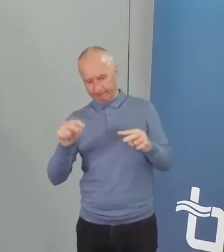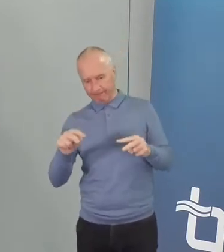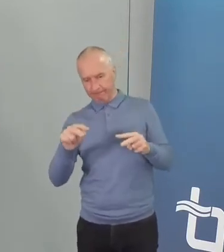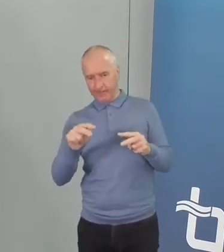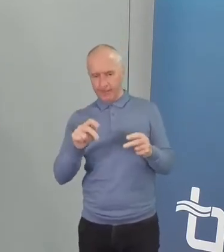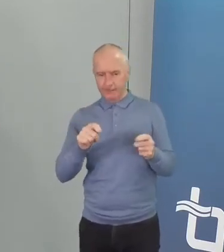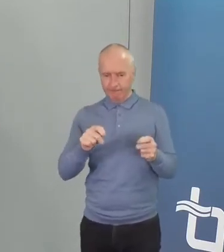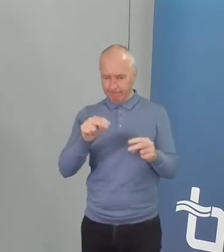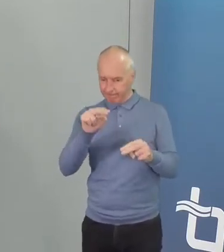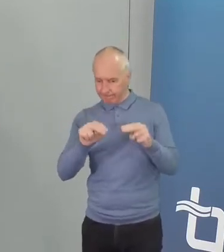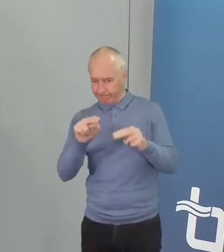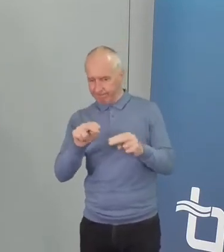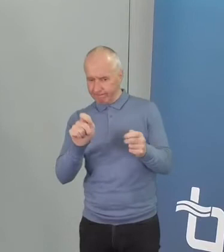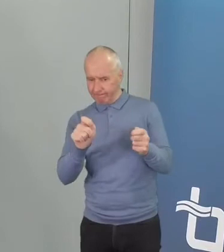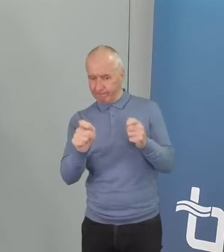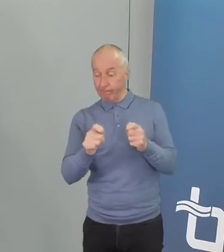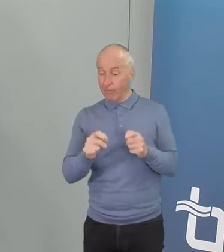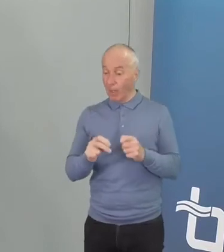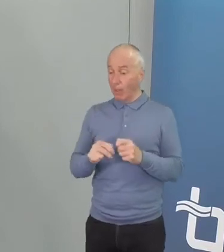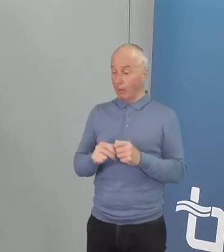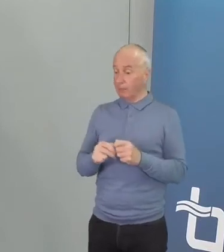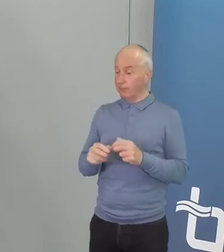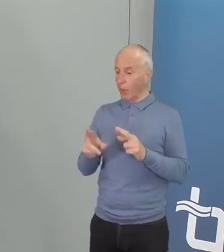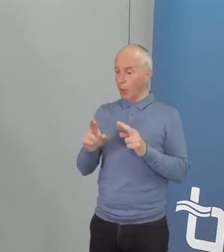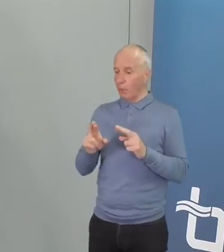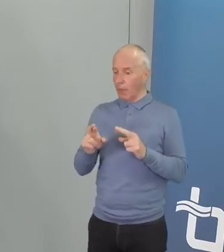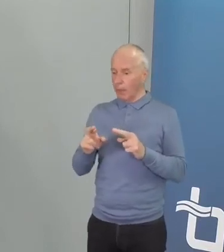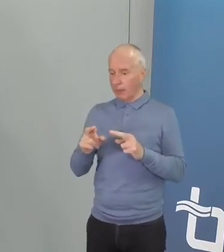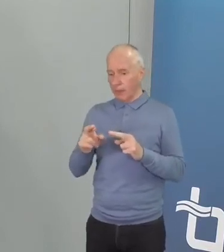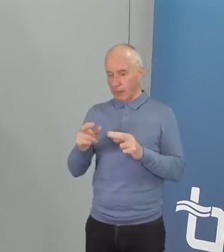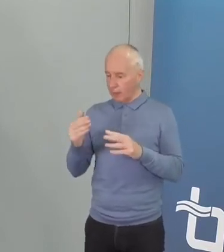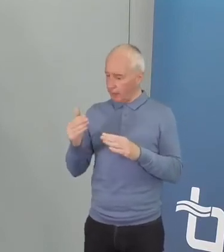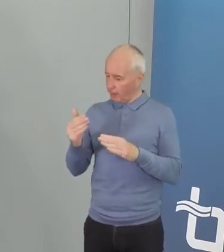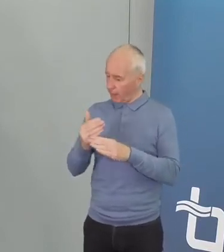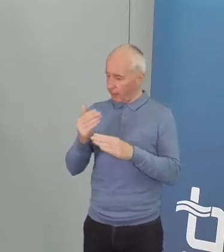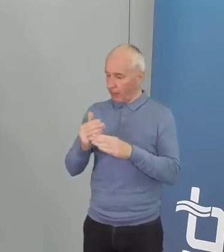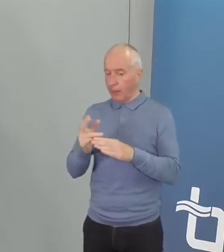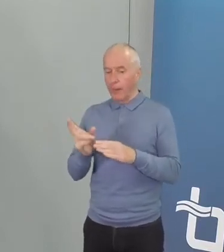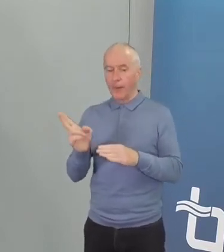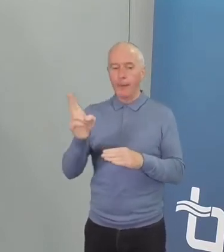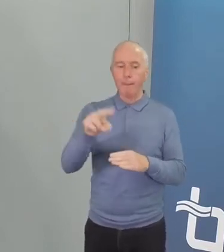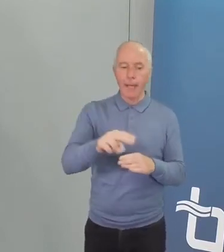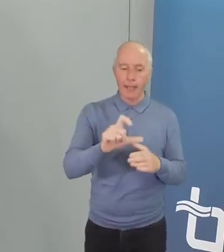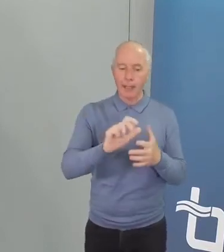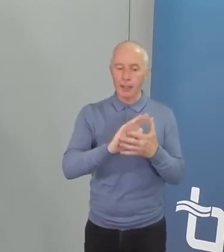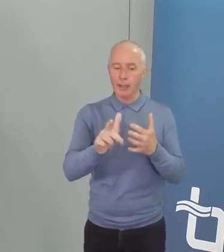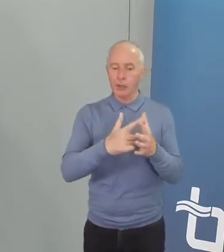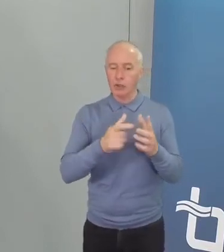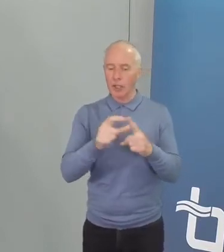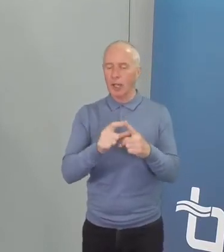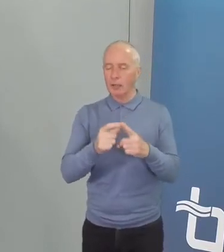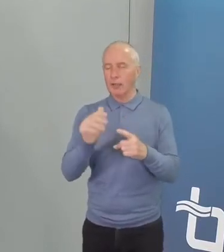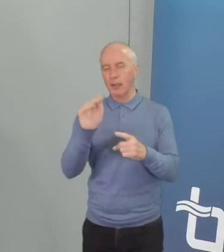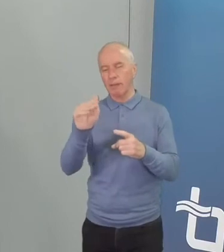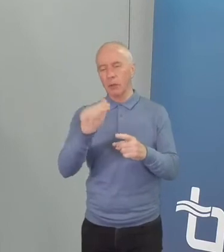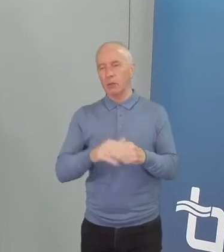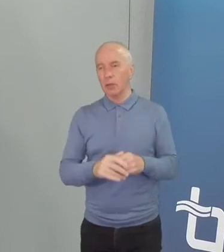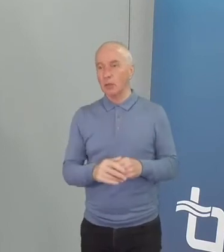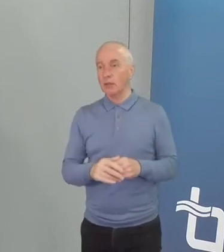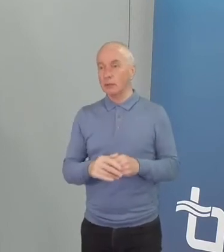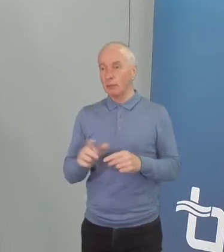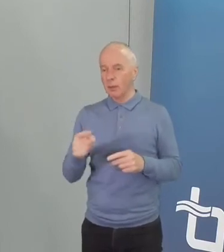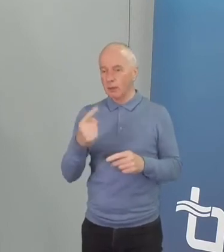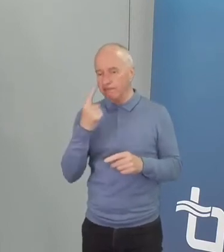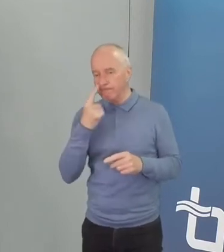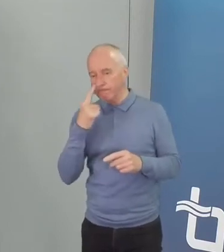are hoping to have our workers back in Chad in the quite near future. So do keep an eye out, and we'll keep you posted, of course, as that